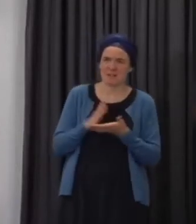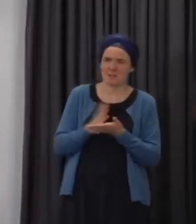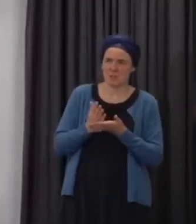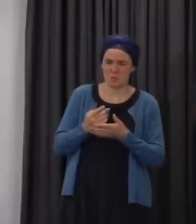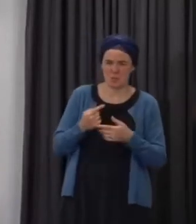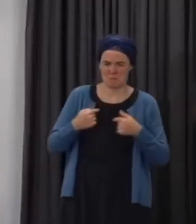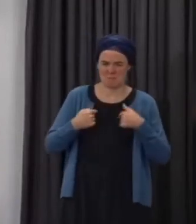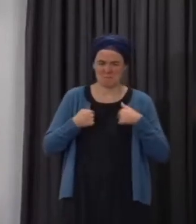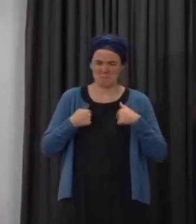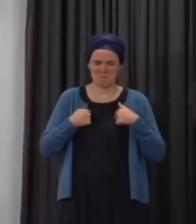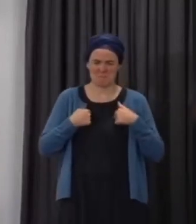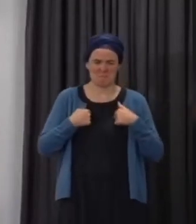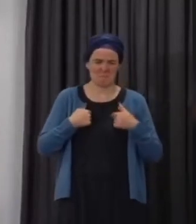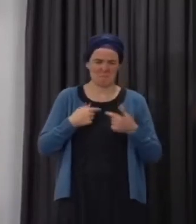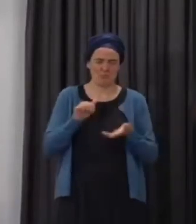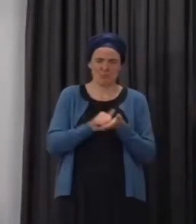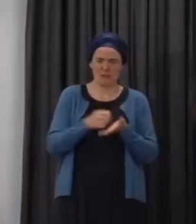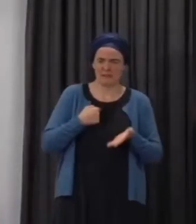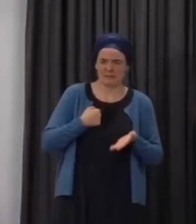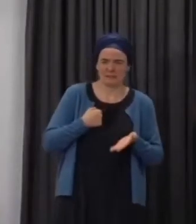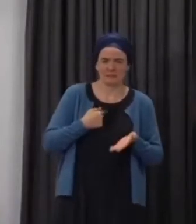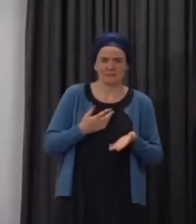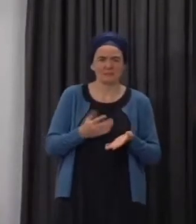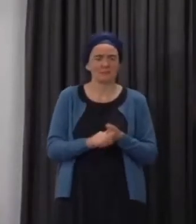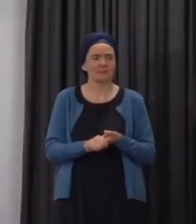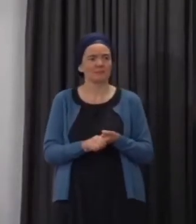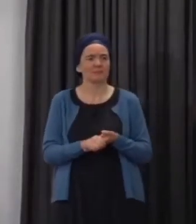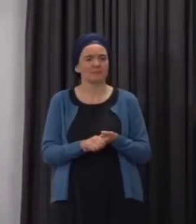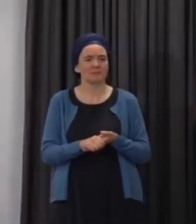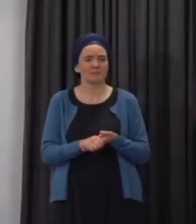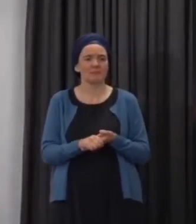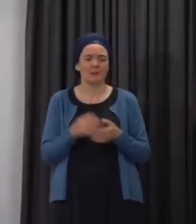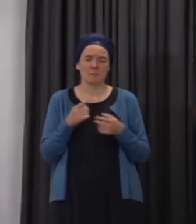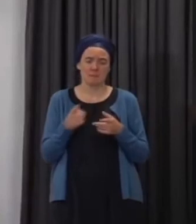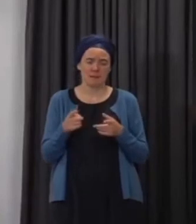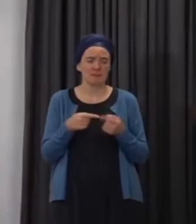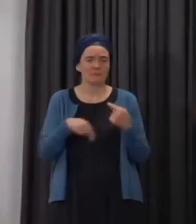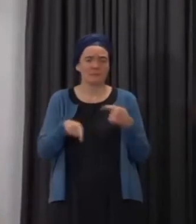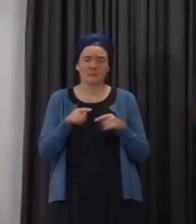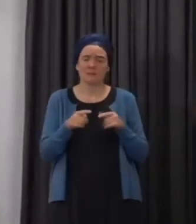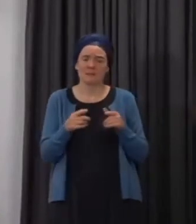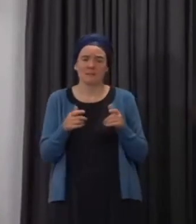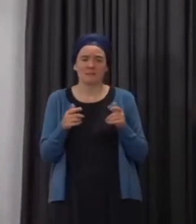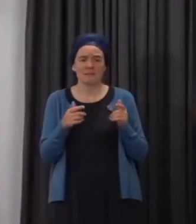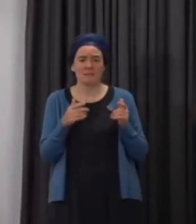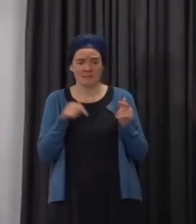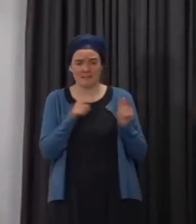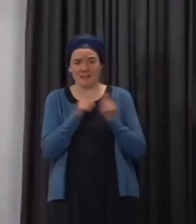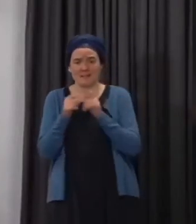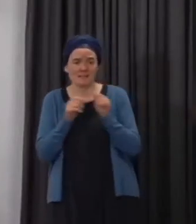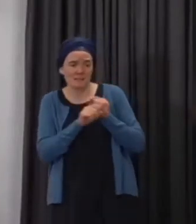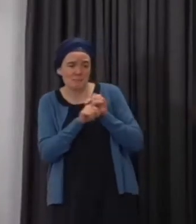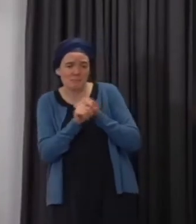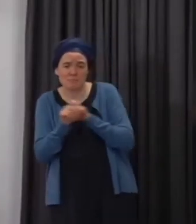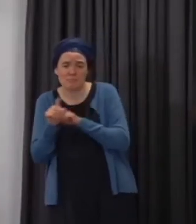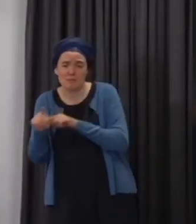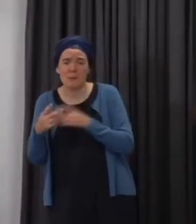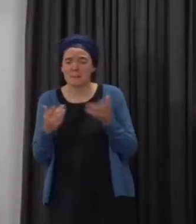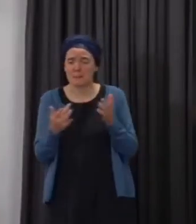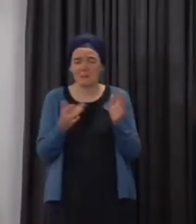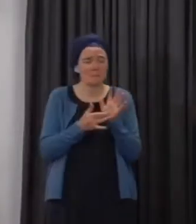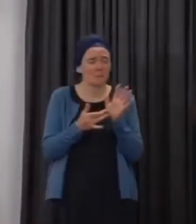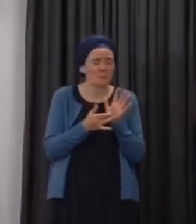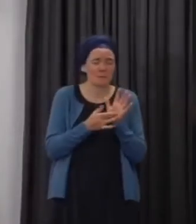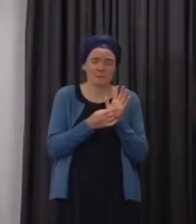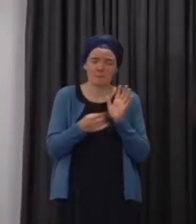pleased to say that the evidence is it's made a real difference in keeping those people safe. And that, after all, is what underpins each of the choices that I and my